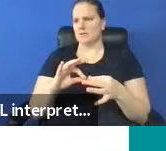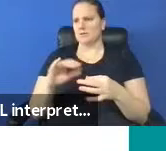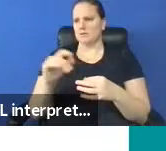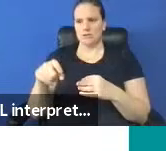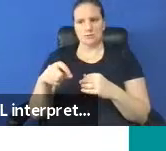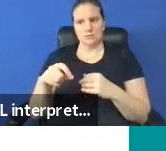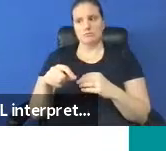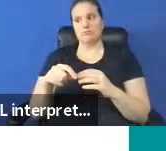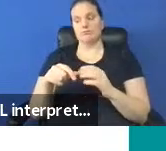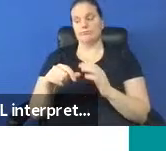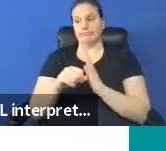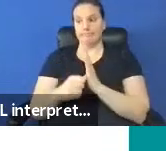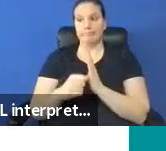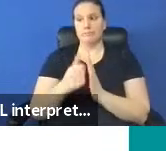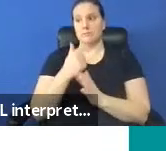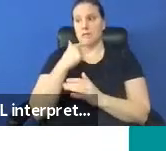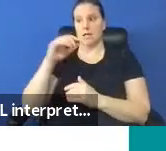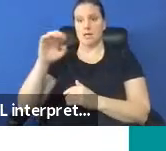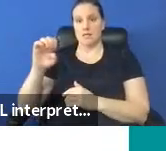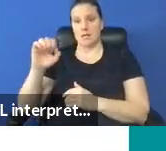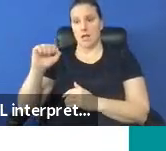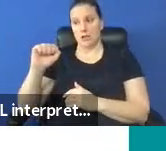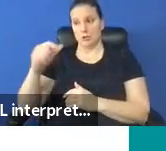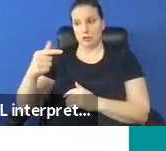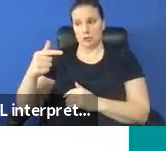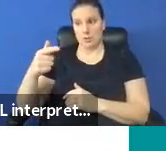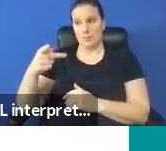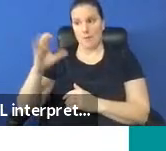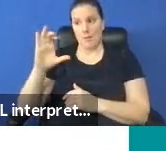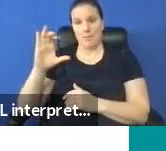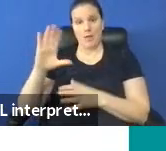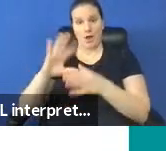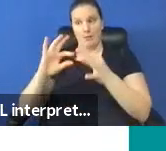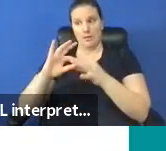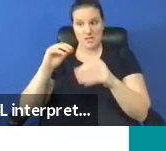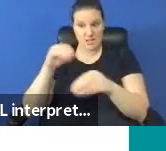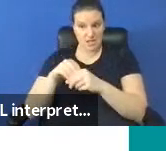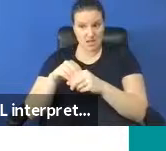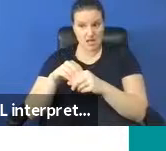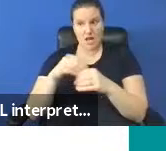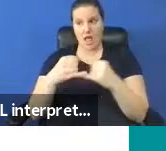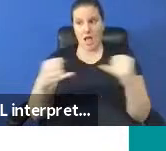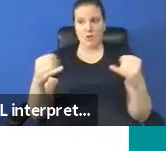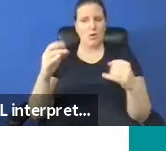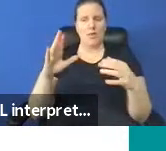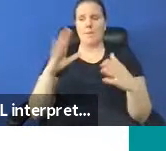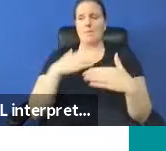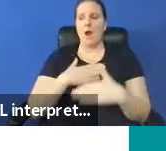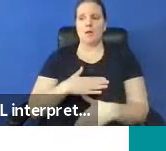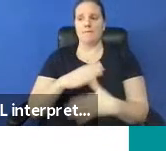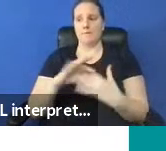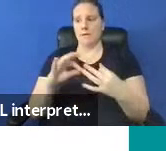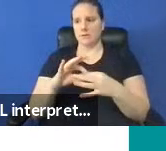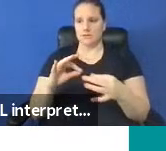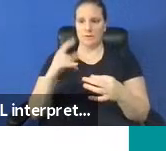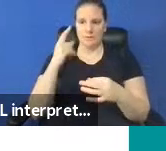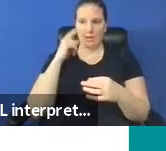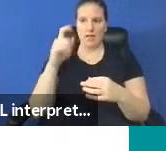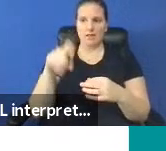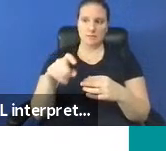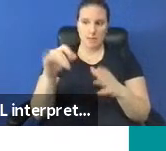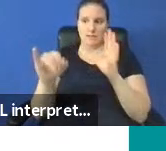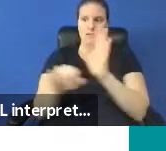to explicitly say EAG Public Comment in the subject line or in the body of the messages for them to